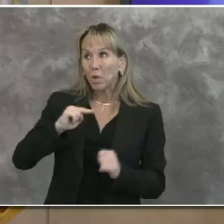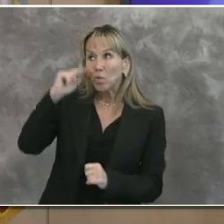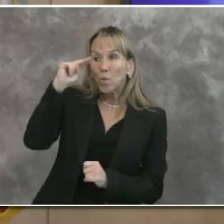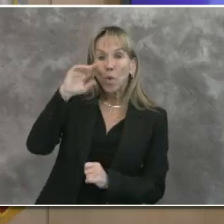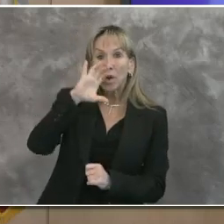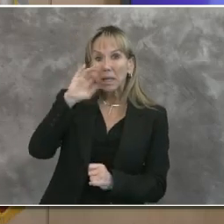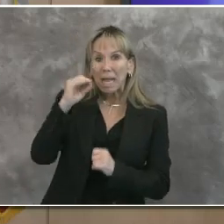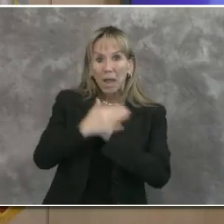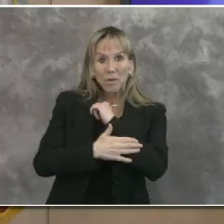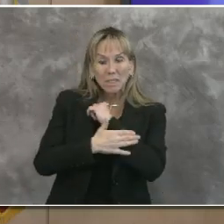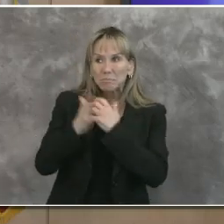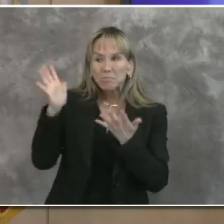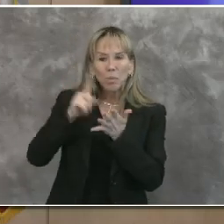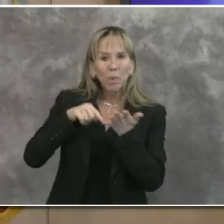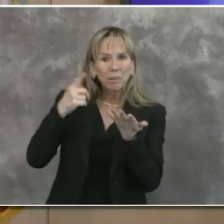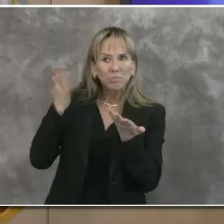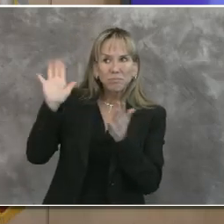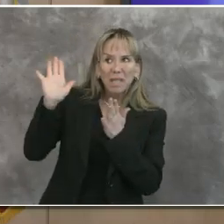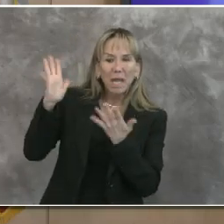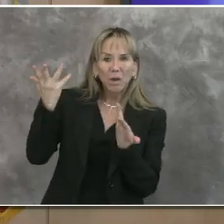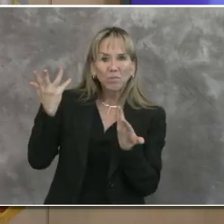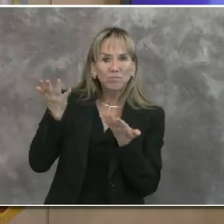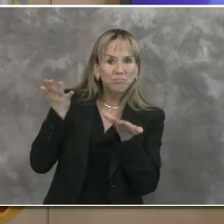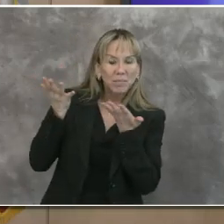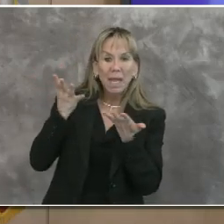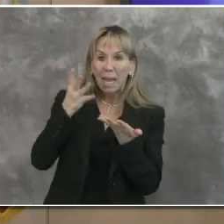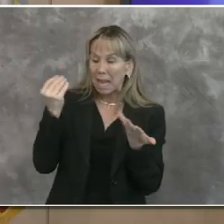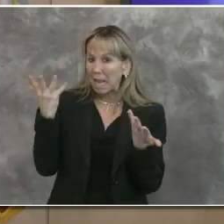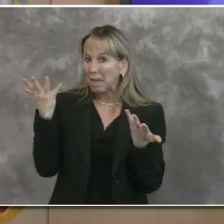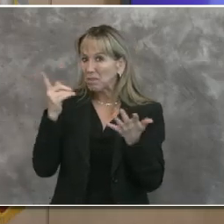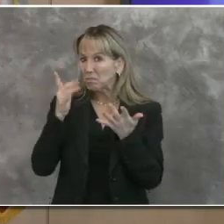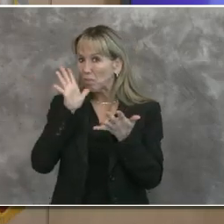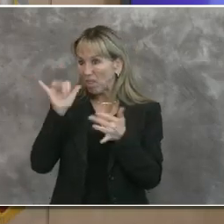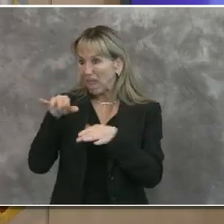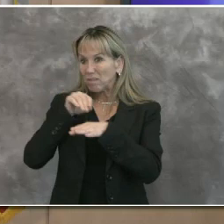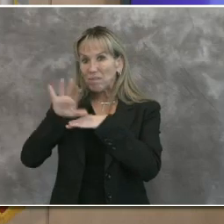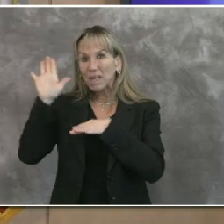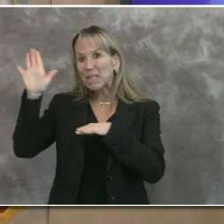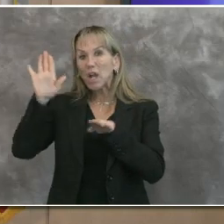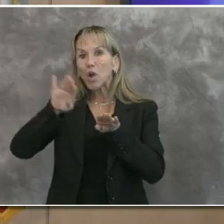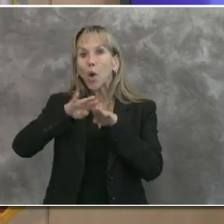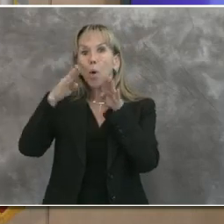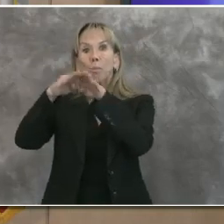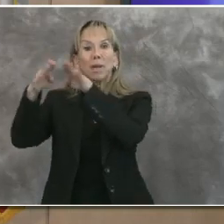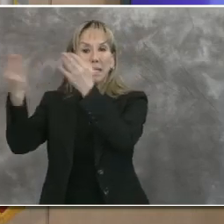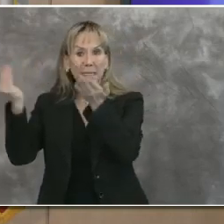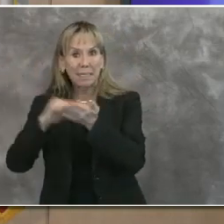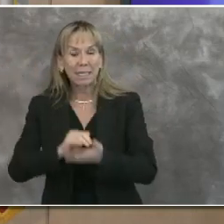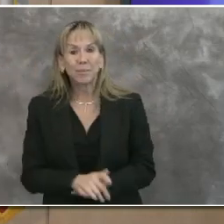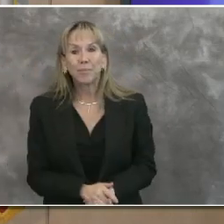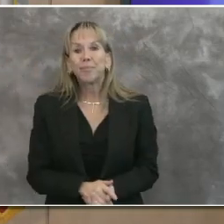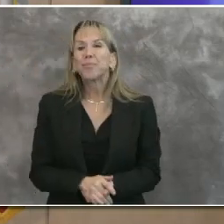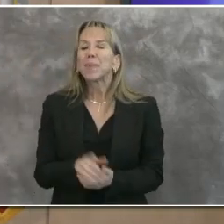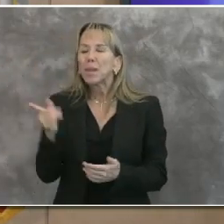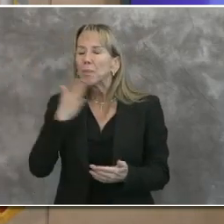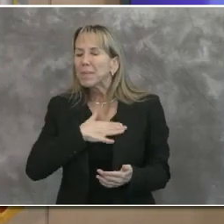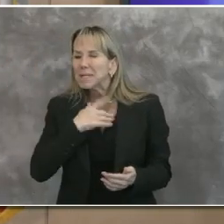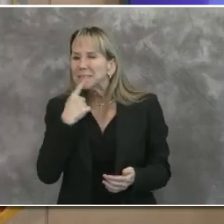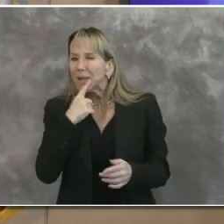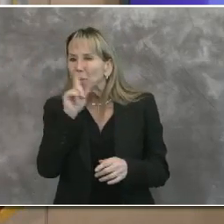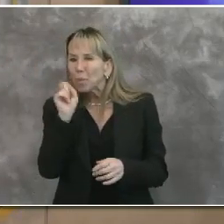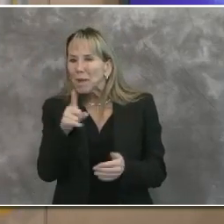cities' responses to reopening? Okay, that'll be Dr. Wooten. Okay. So can you read the question again? Yes, just